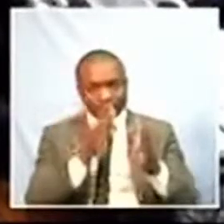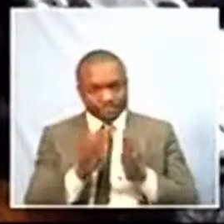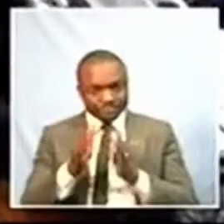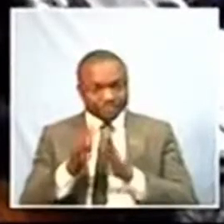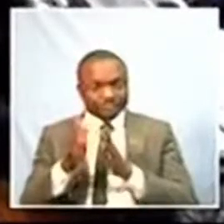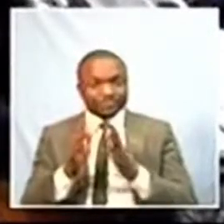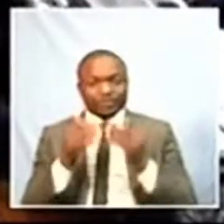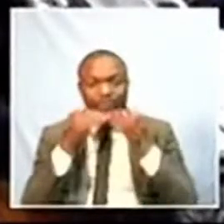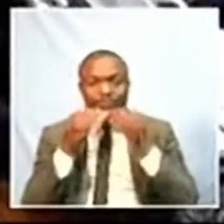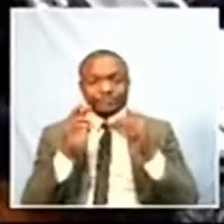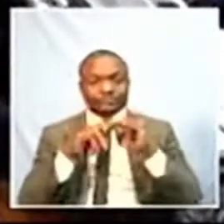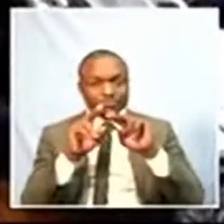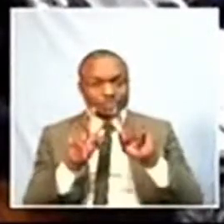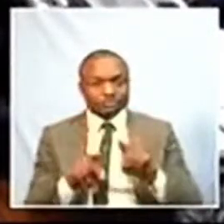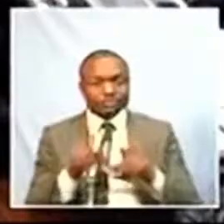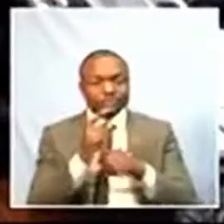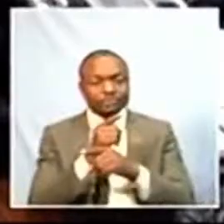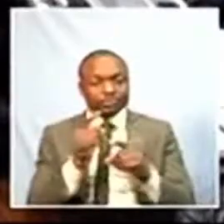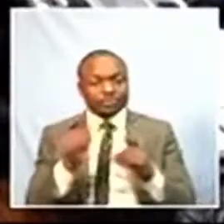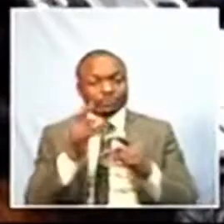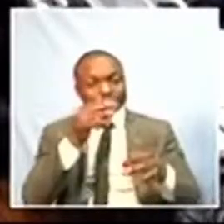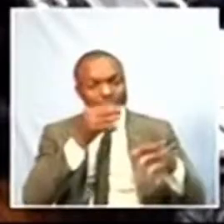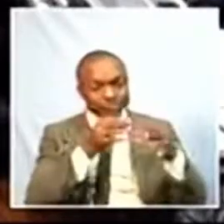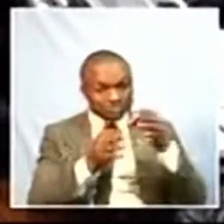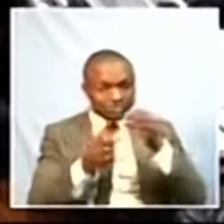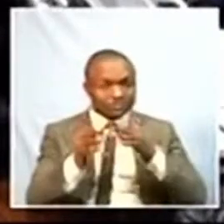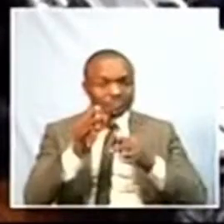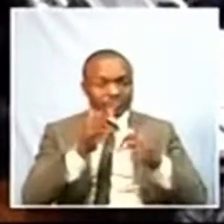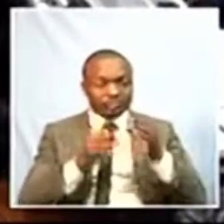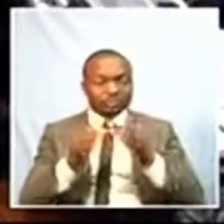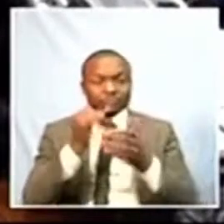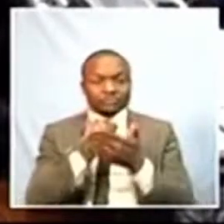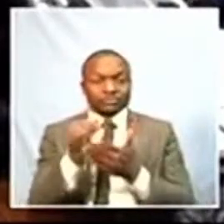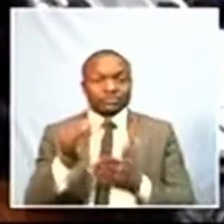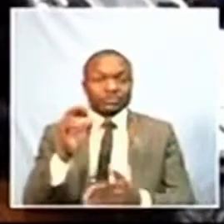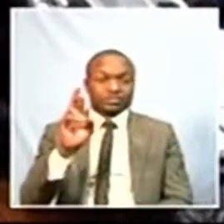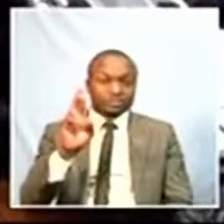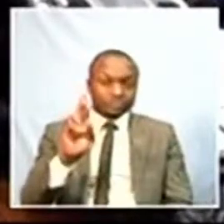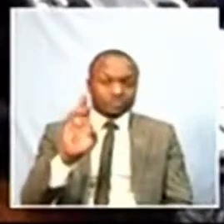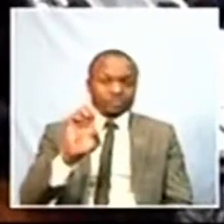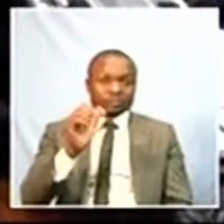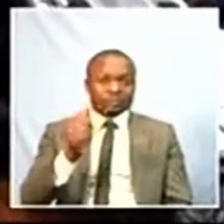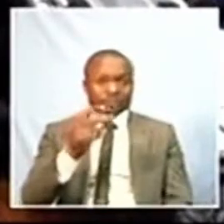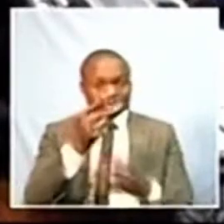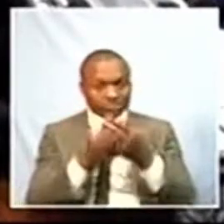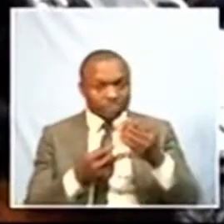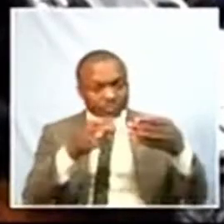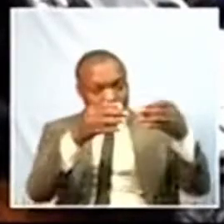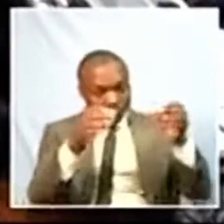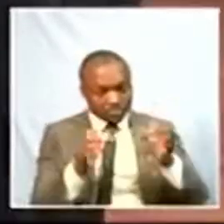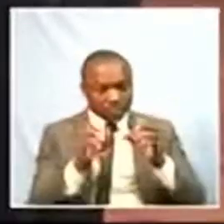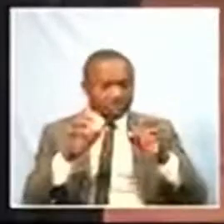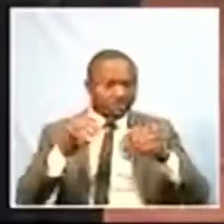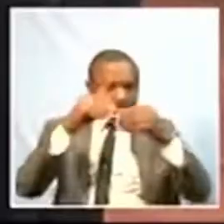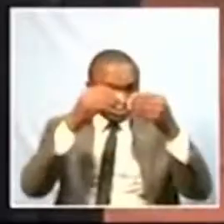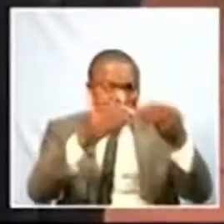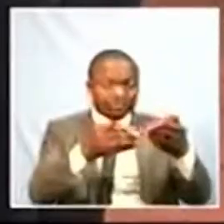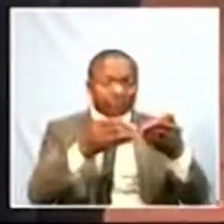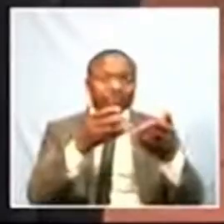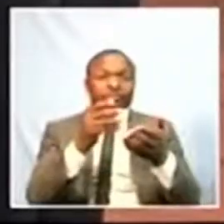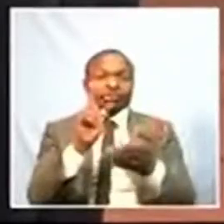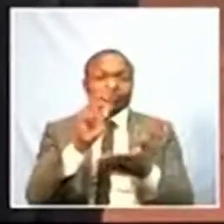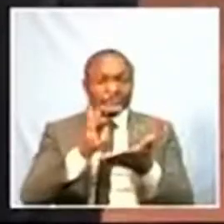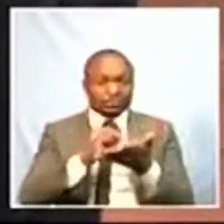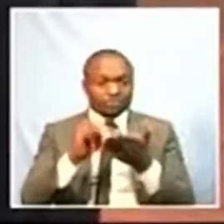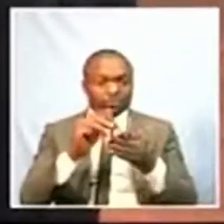Thank you, Chair. Just to clarify on the matter of RIA, both constituencies allocated the 1 million, but the 1